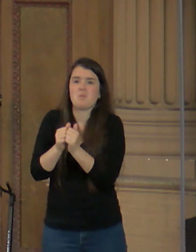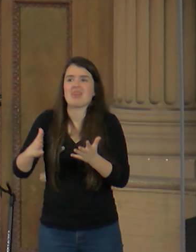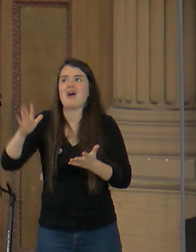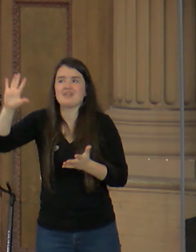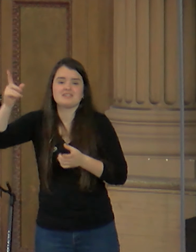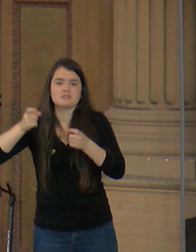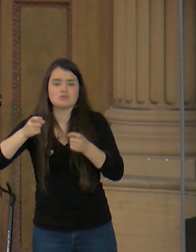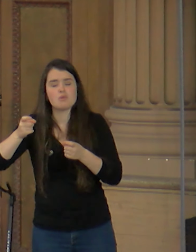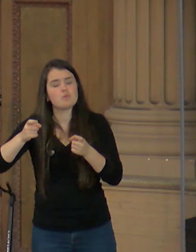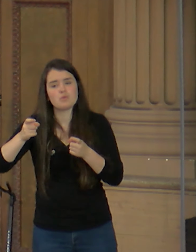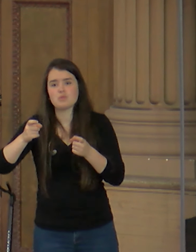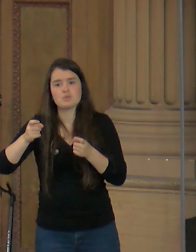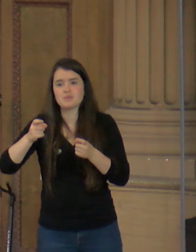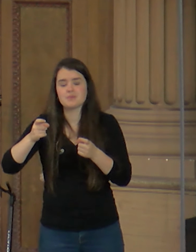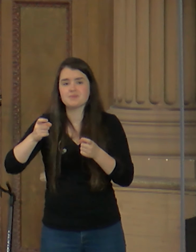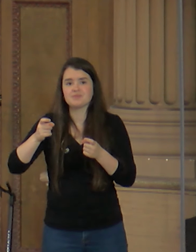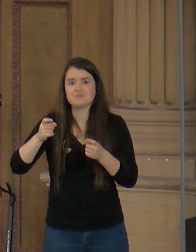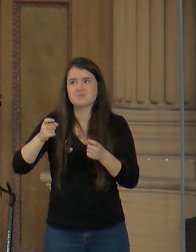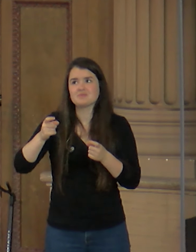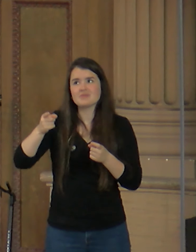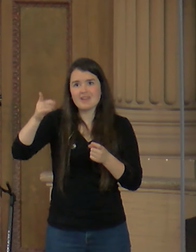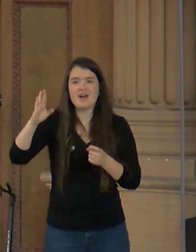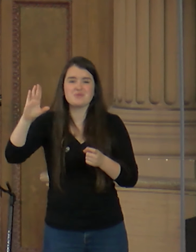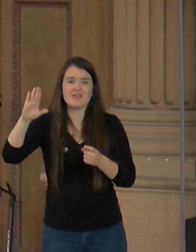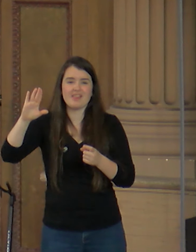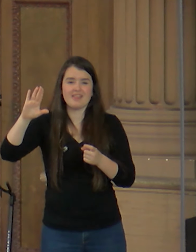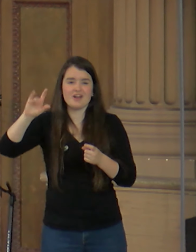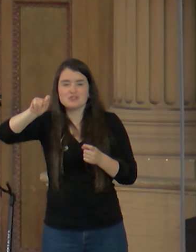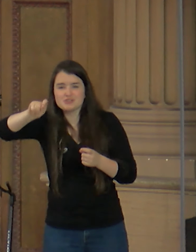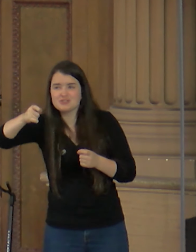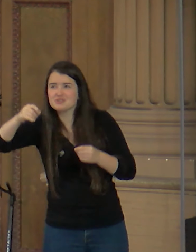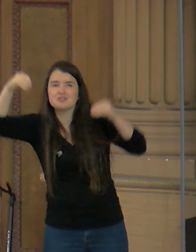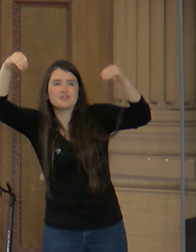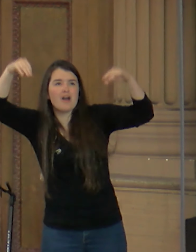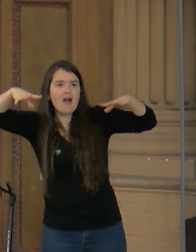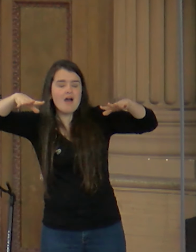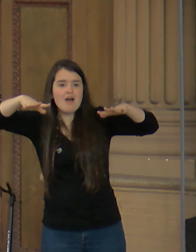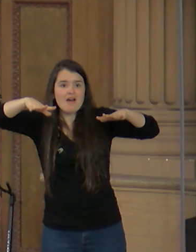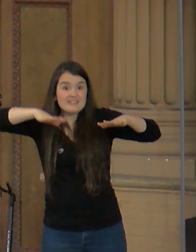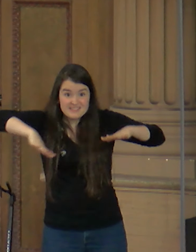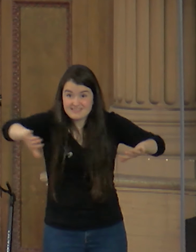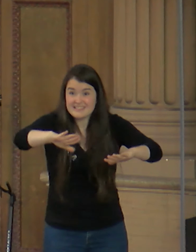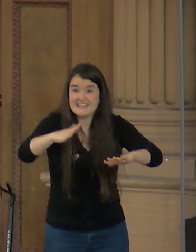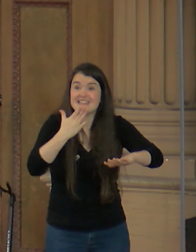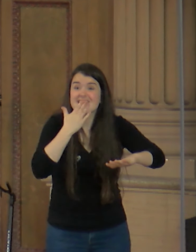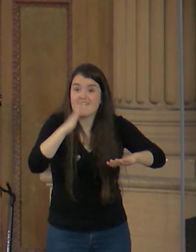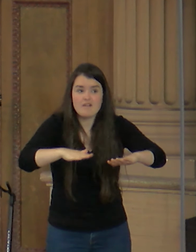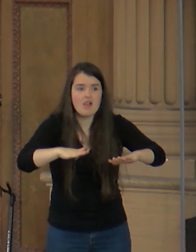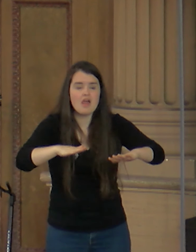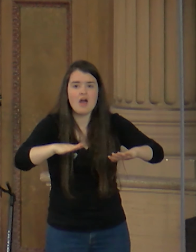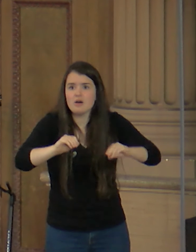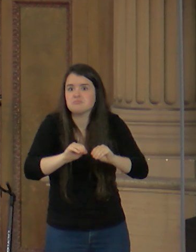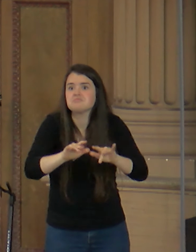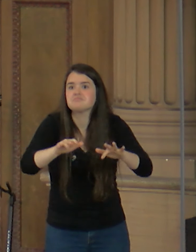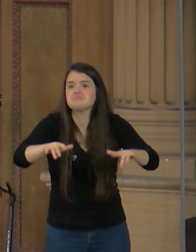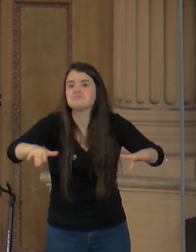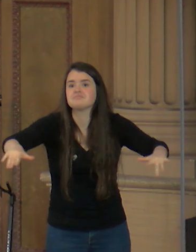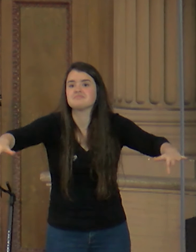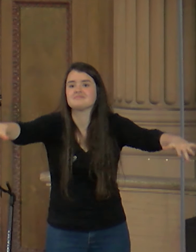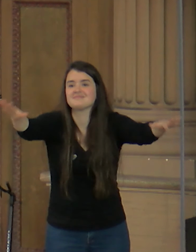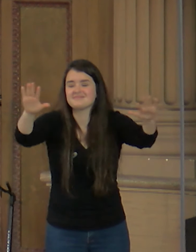dark. God turns on the lights so that evildoers have to scatter like roaches for at least another day because